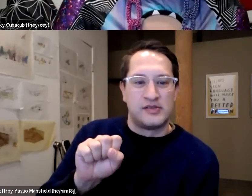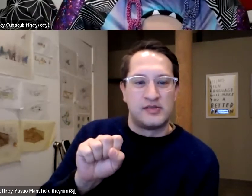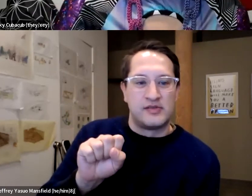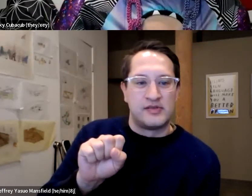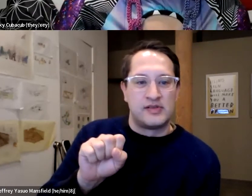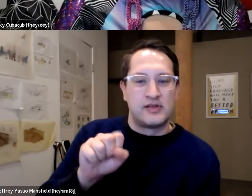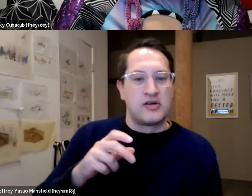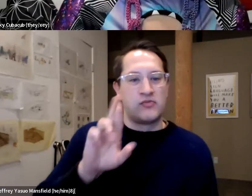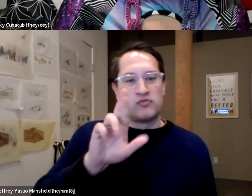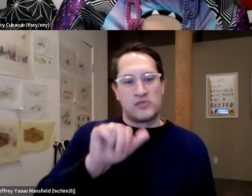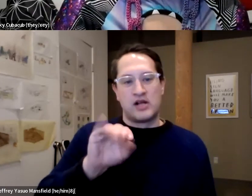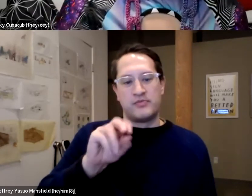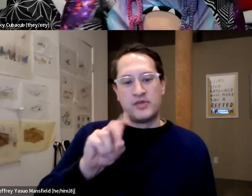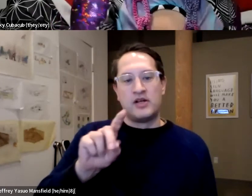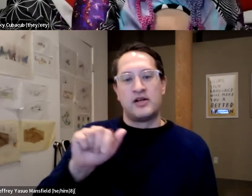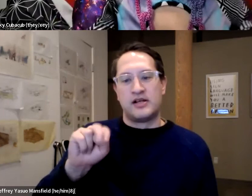Antrobus.